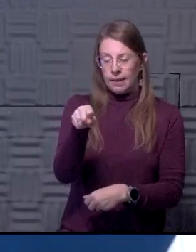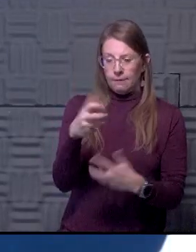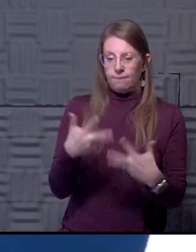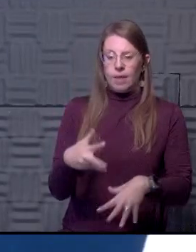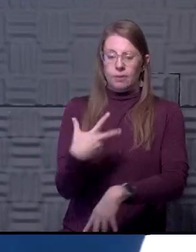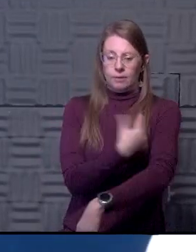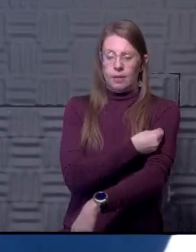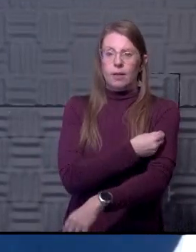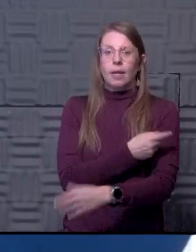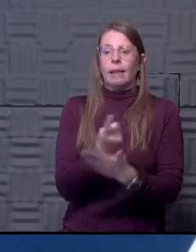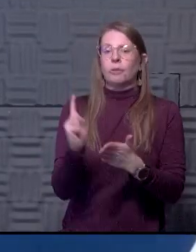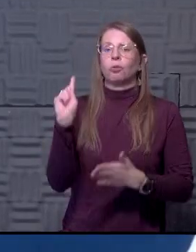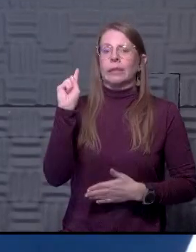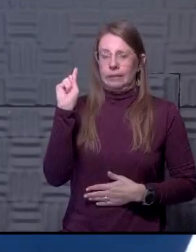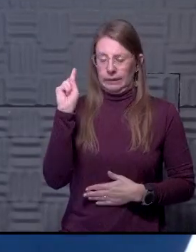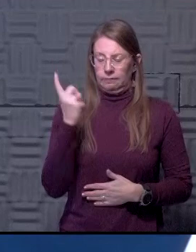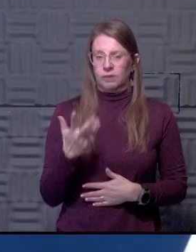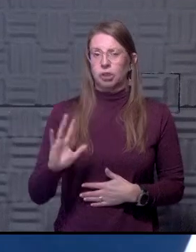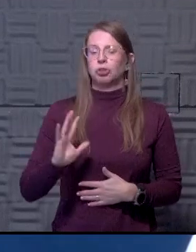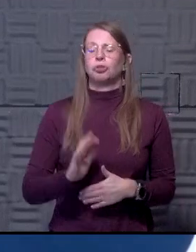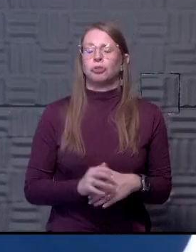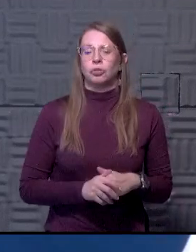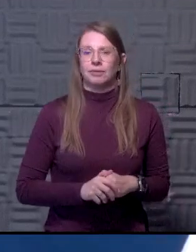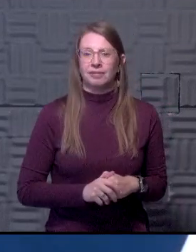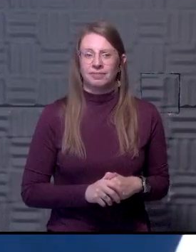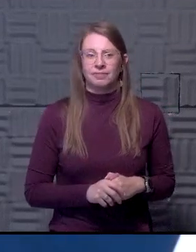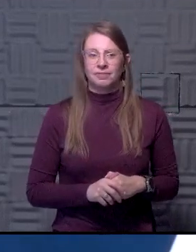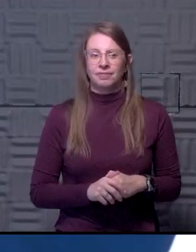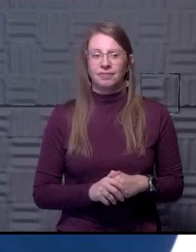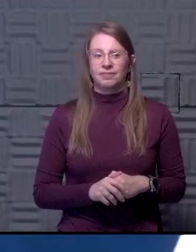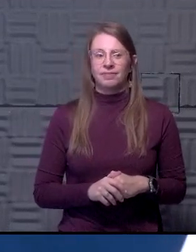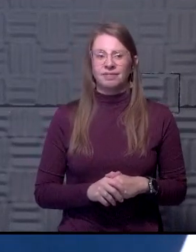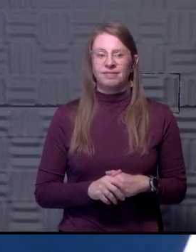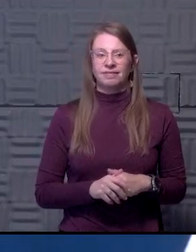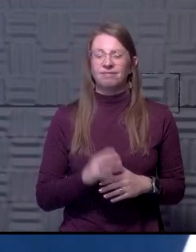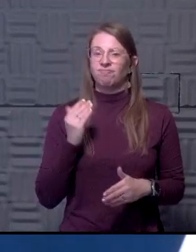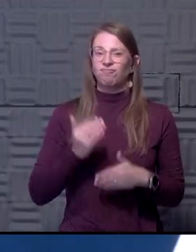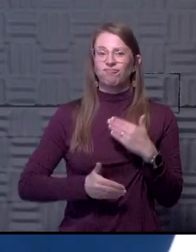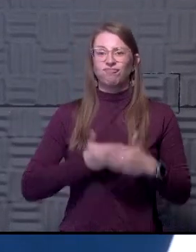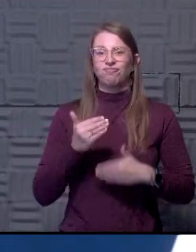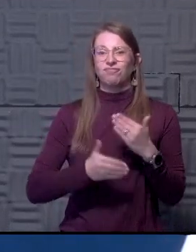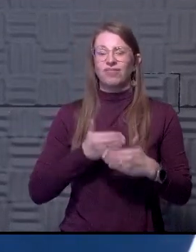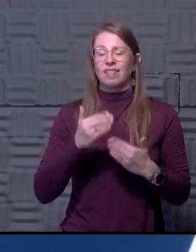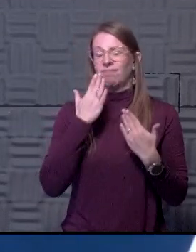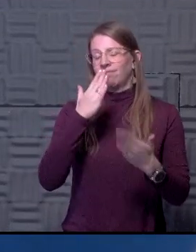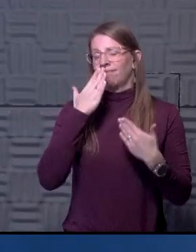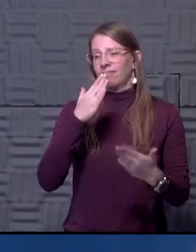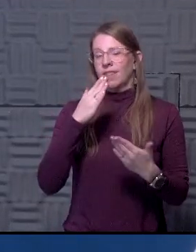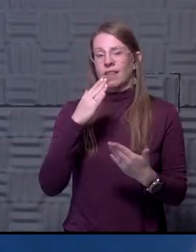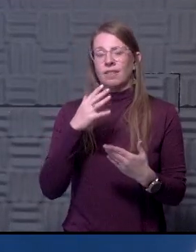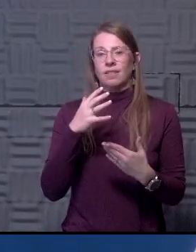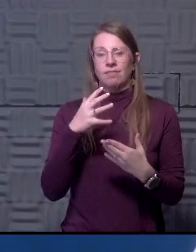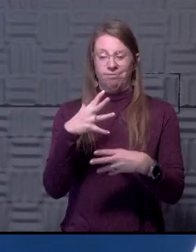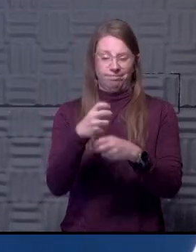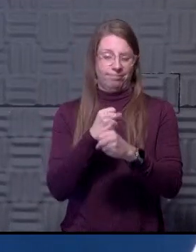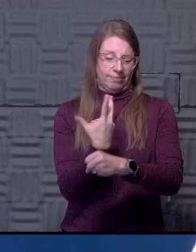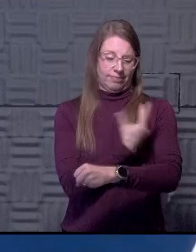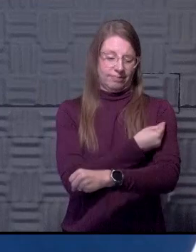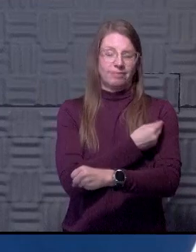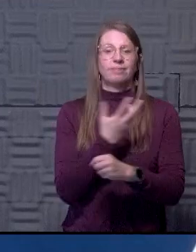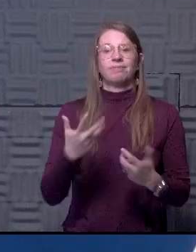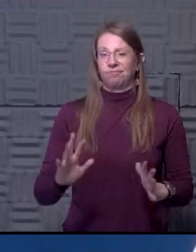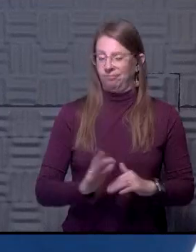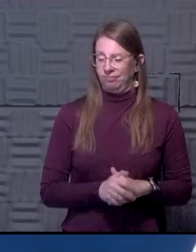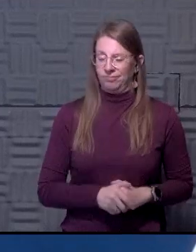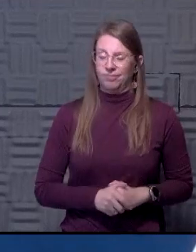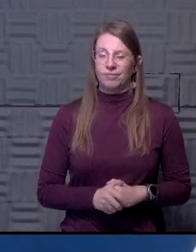my first dose last week, and I'm on the wards right now. So I'm very grateful to have received that vaccine